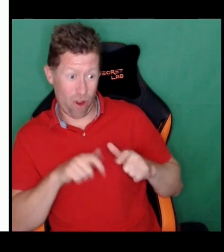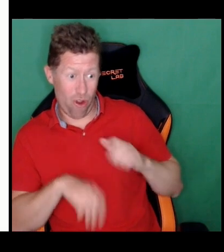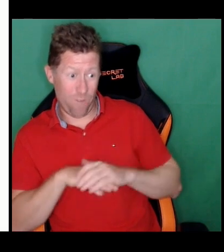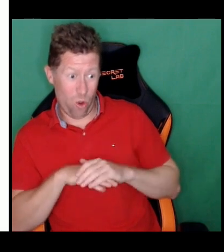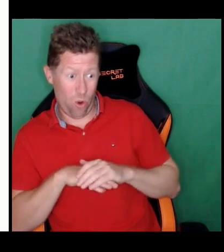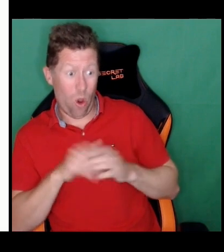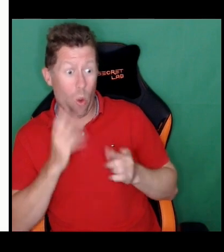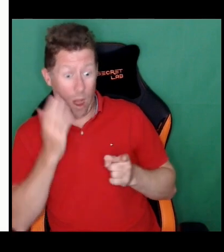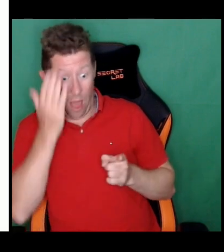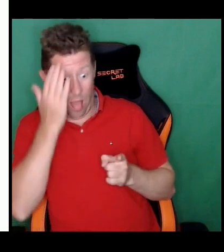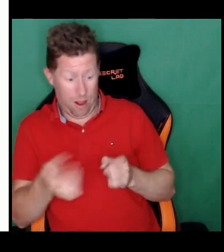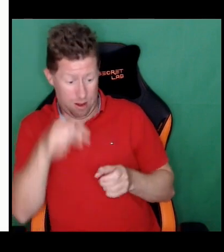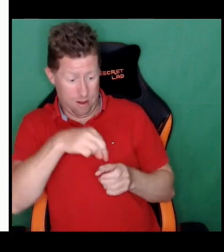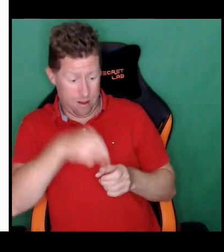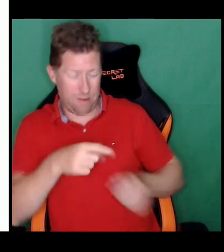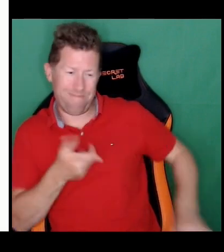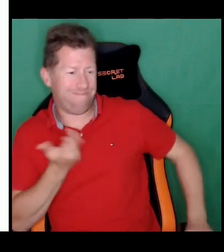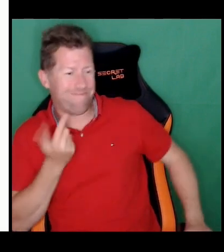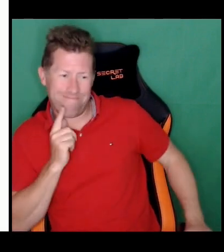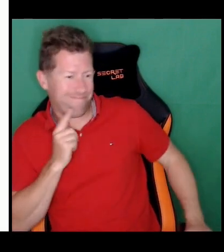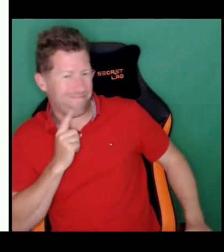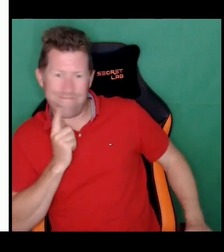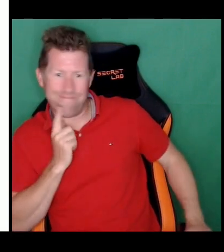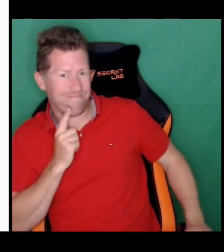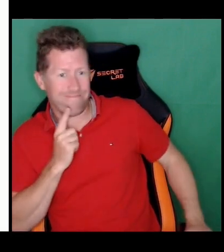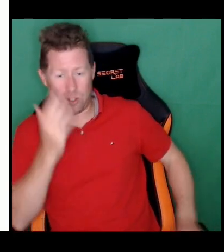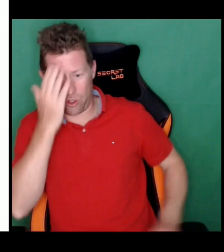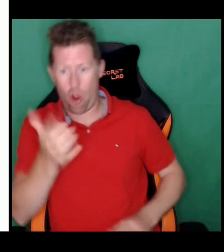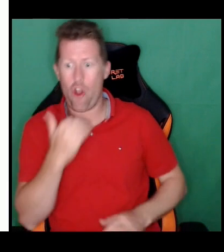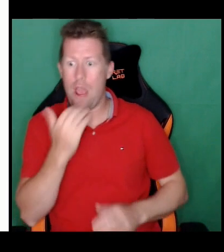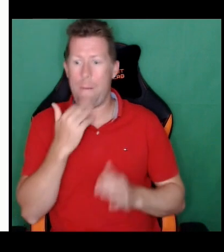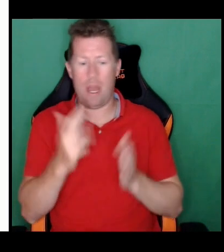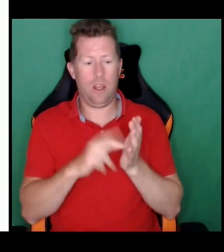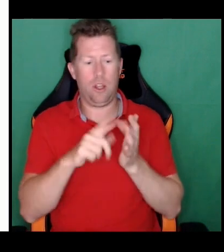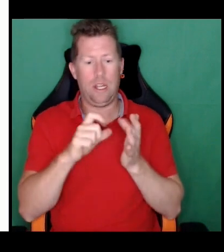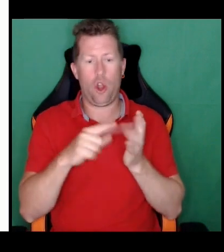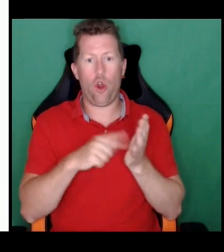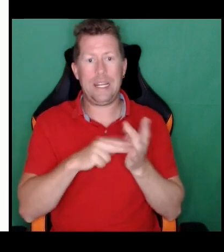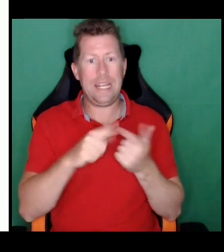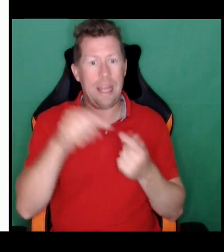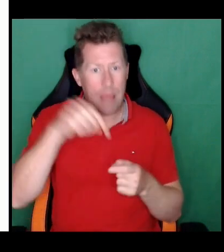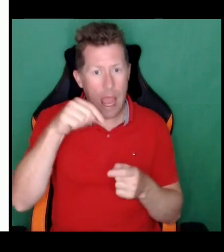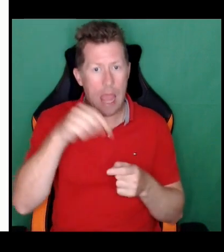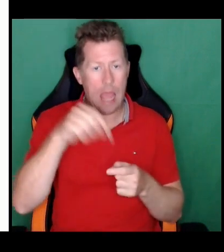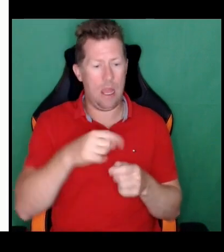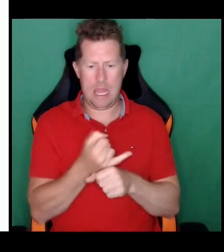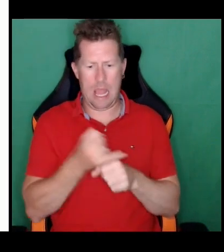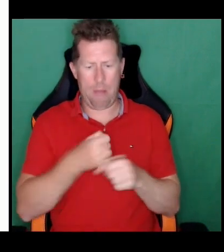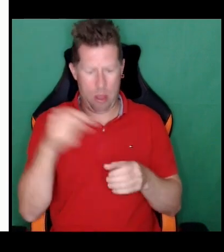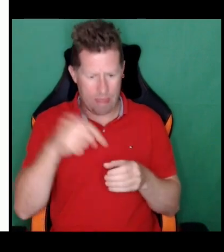don't know what's in it. They don't know how much nicotine they're taking in. They don't know what chemicals